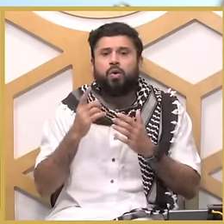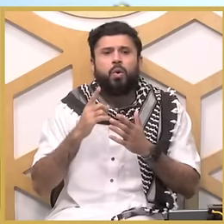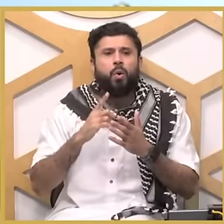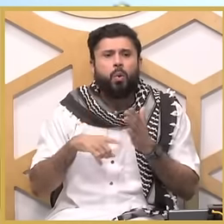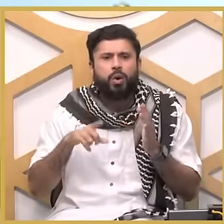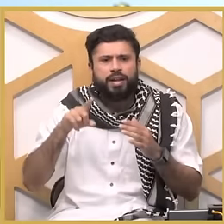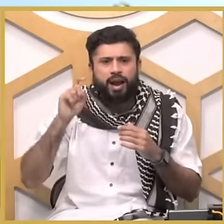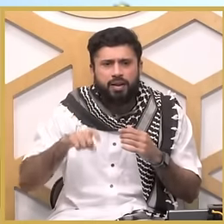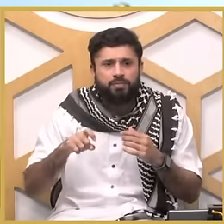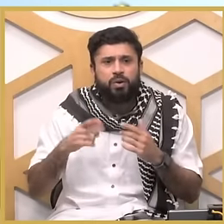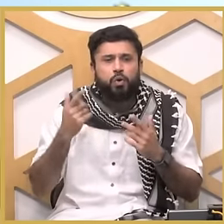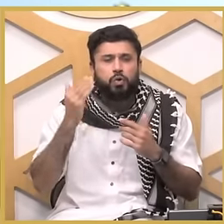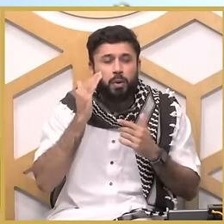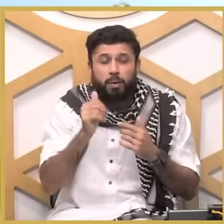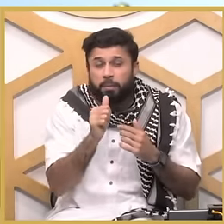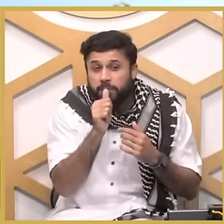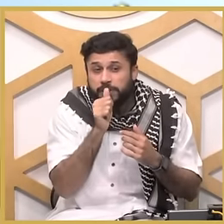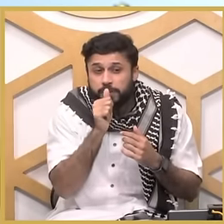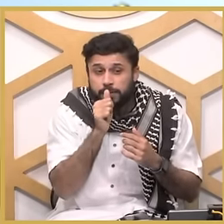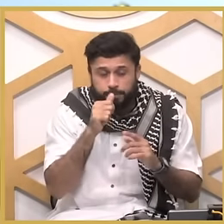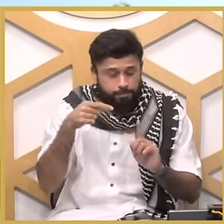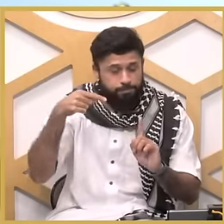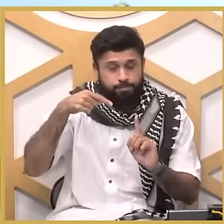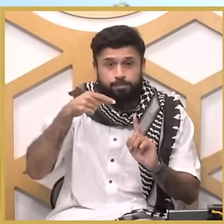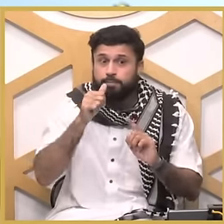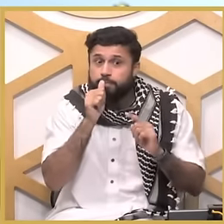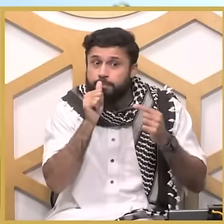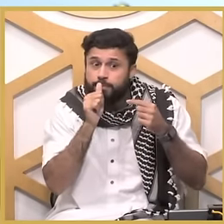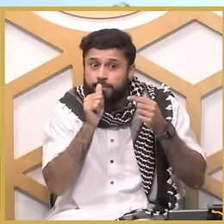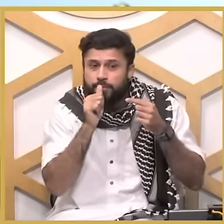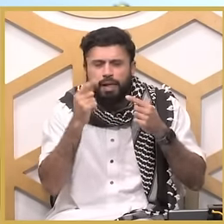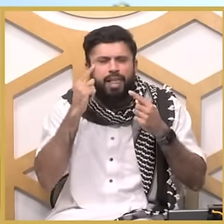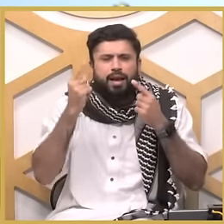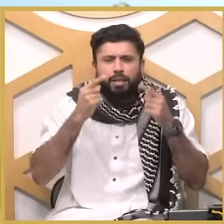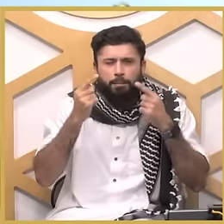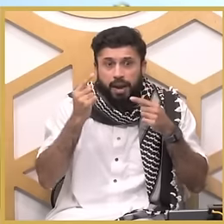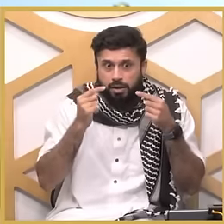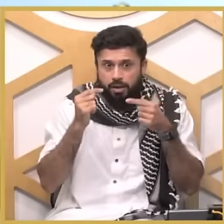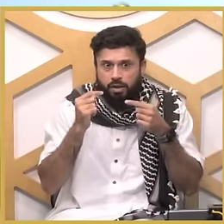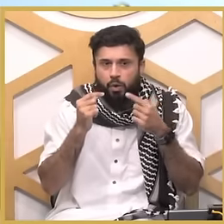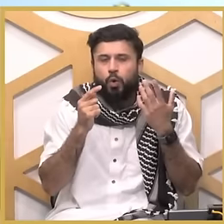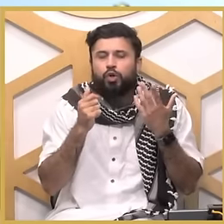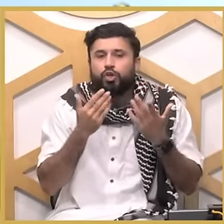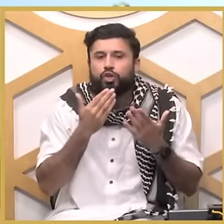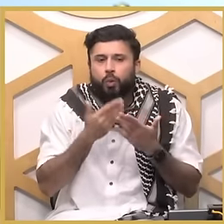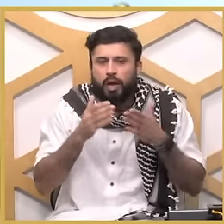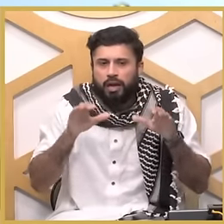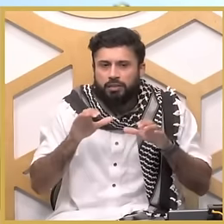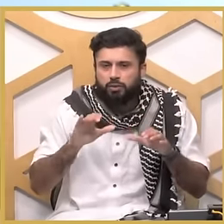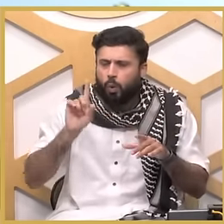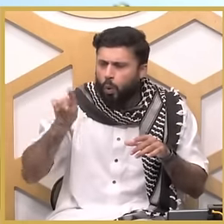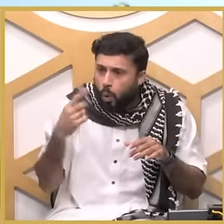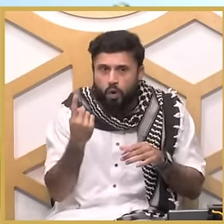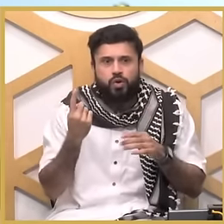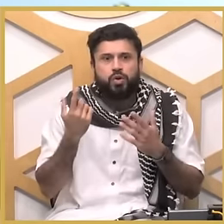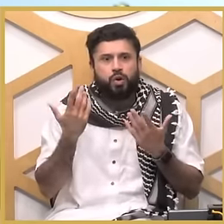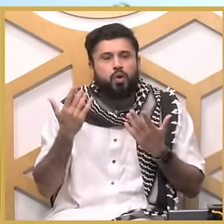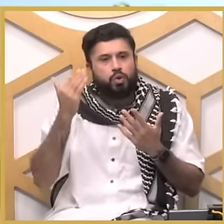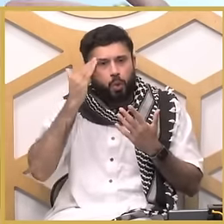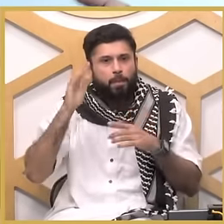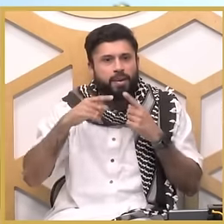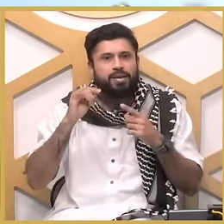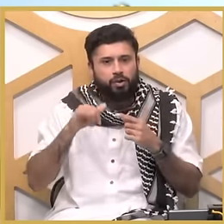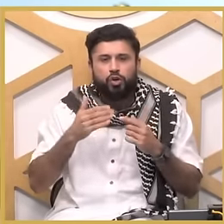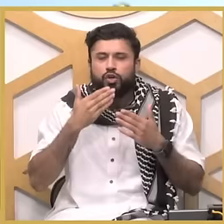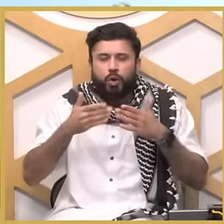about that secret, Ya Allah. Have this good deed between you and Allah subhanahu wa ta'ala that no one else knows about. It's like a good secret.